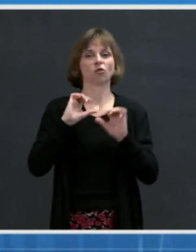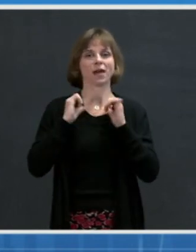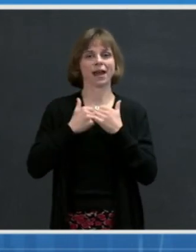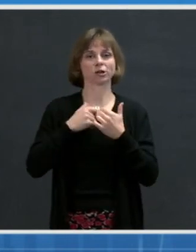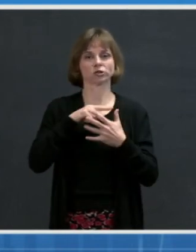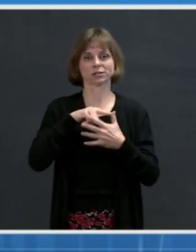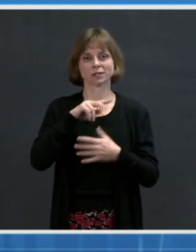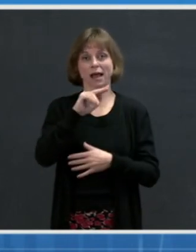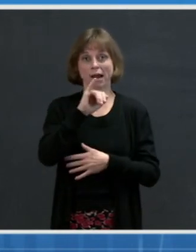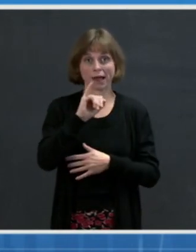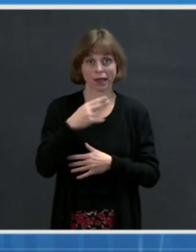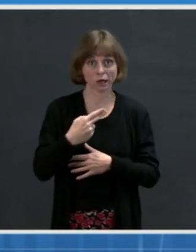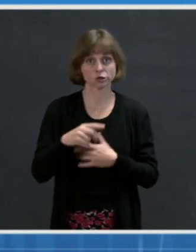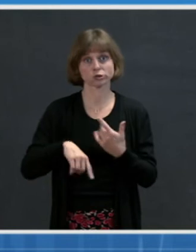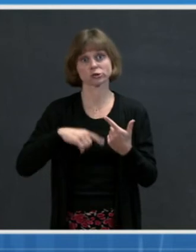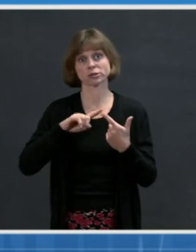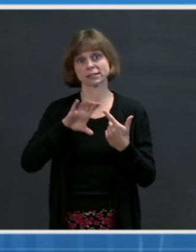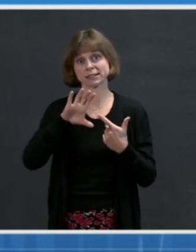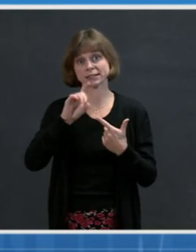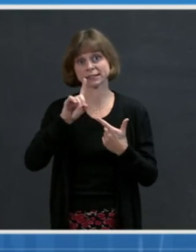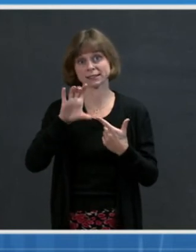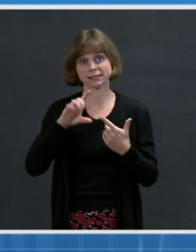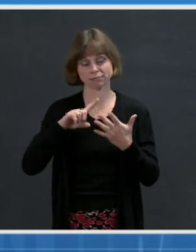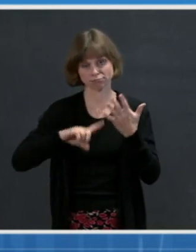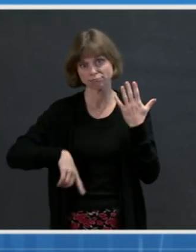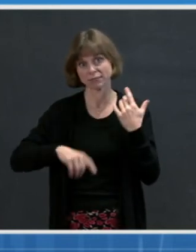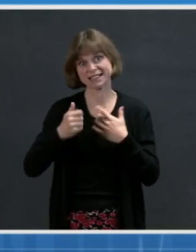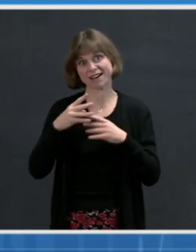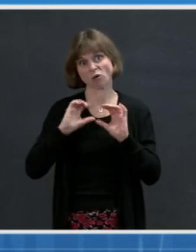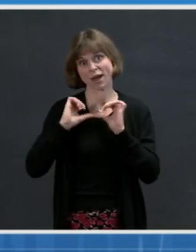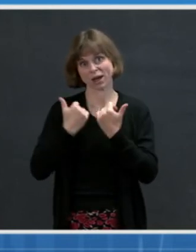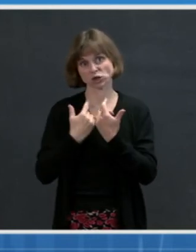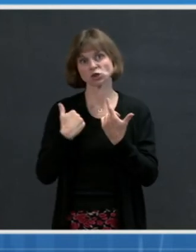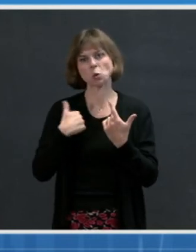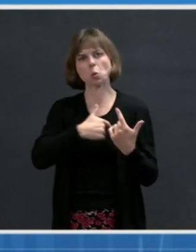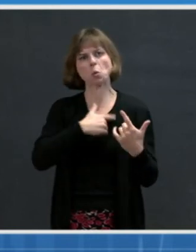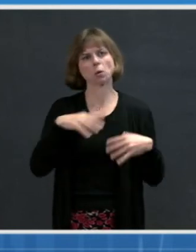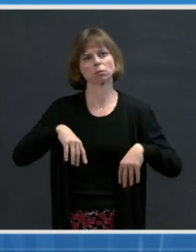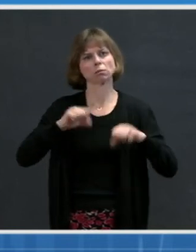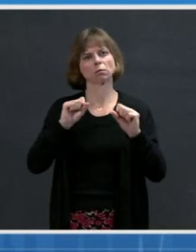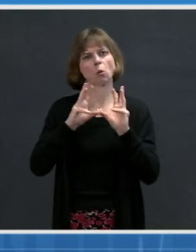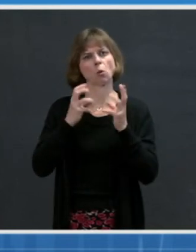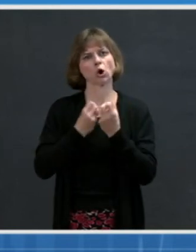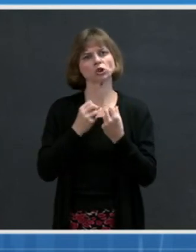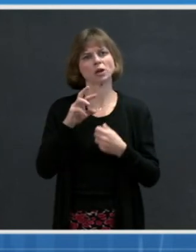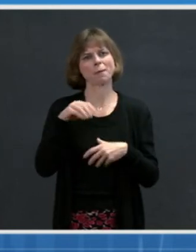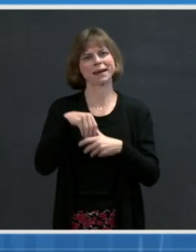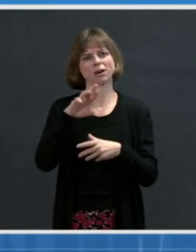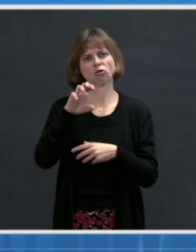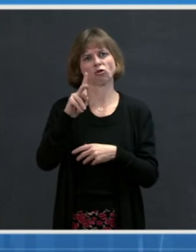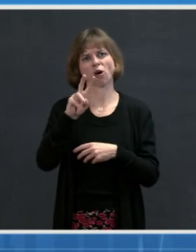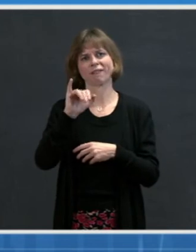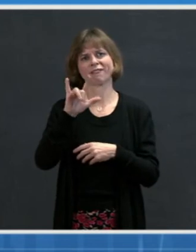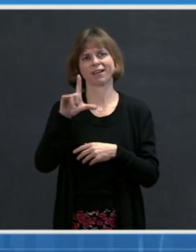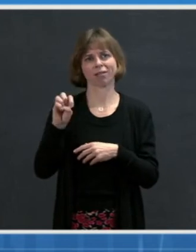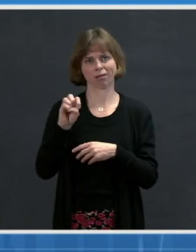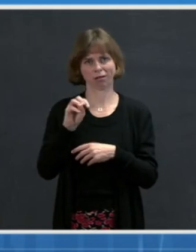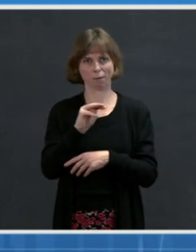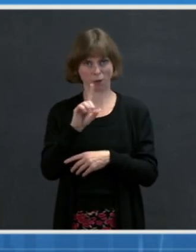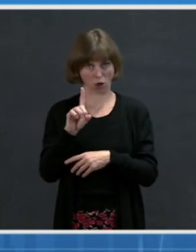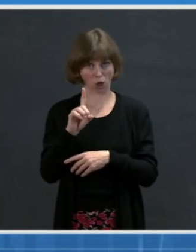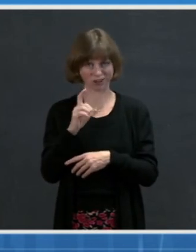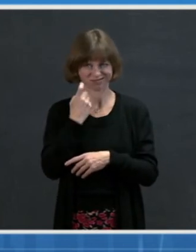and others, put together a workshop in Rockville, just a little bit north of Washington, D.C., on December the 3rd